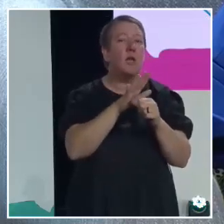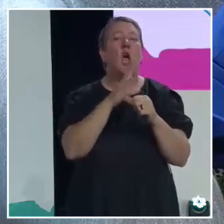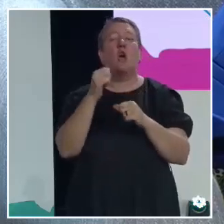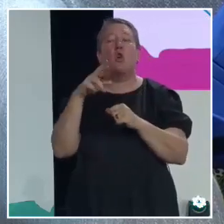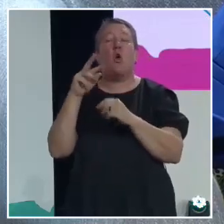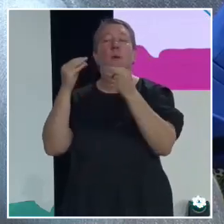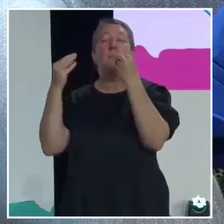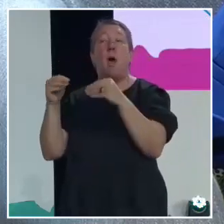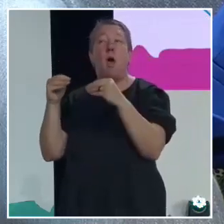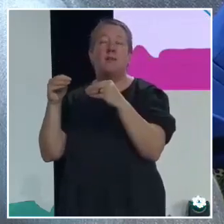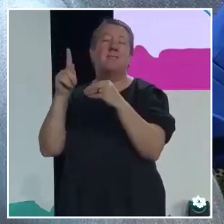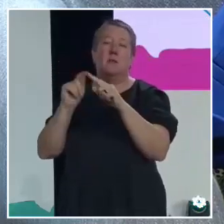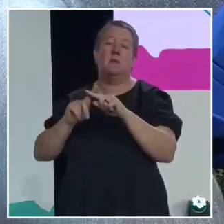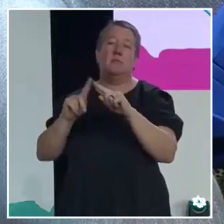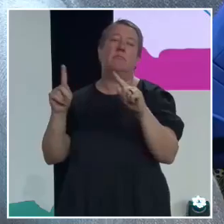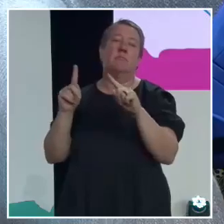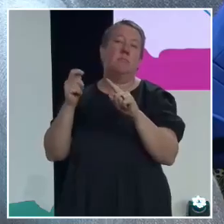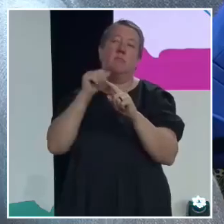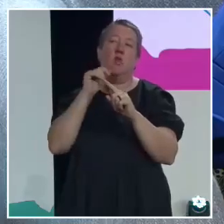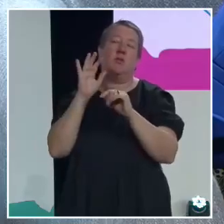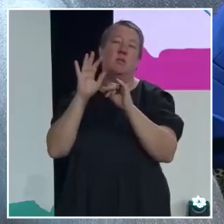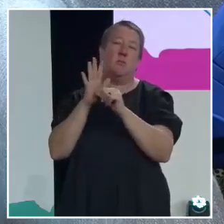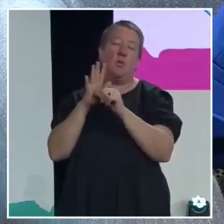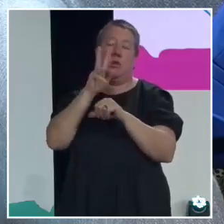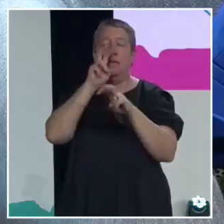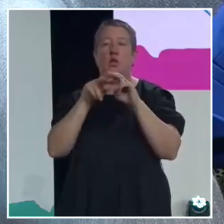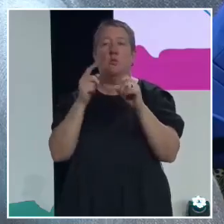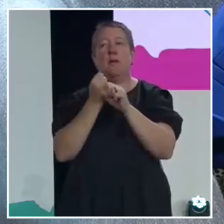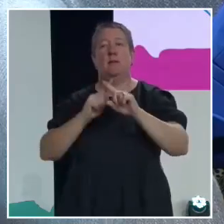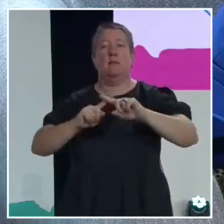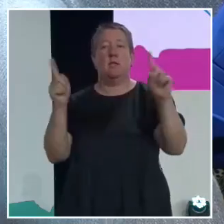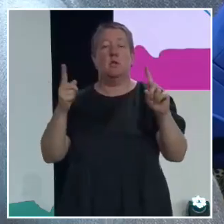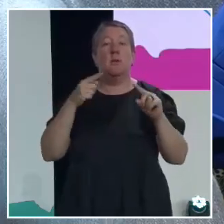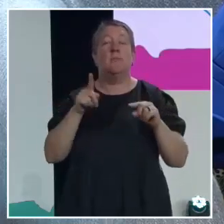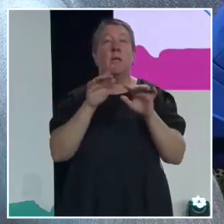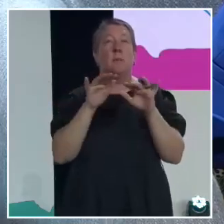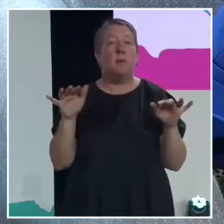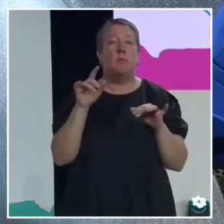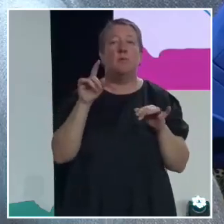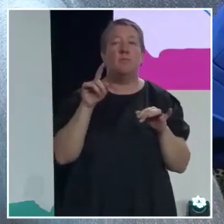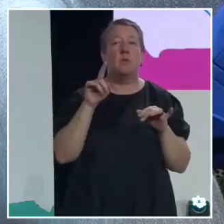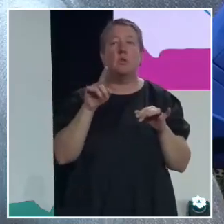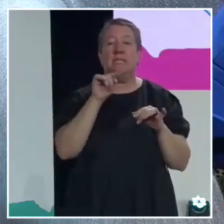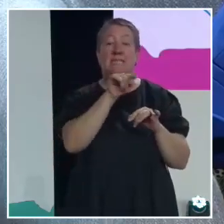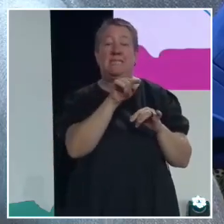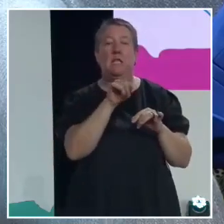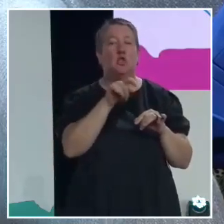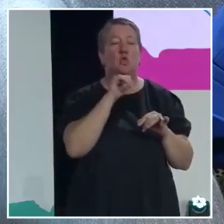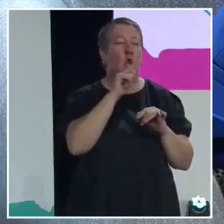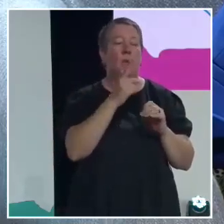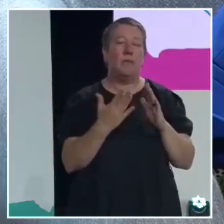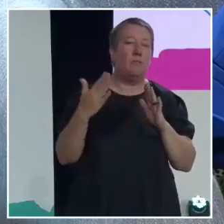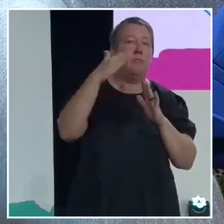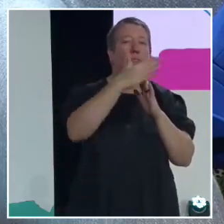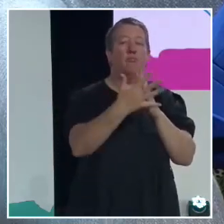important. We have to make a distinction between all of those. And I would just say to people in the room, that shouldn't be your high priority right now, just